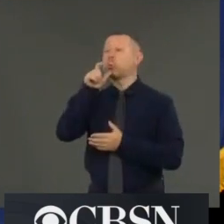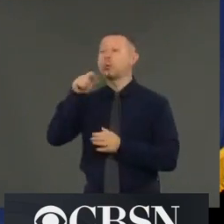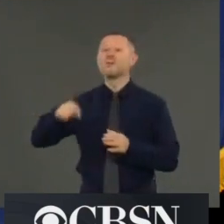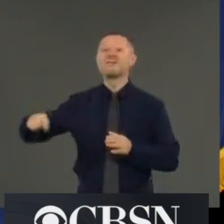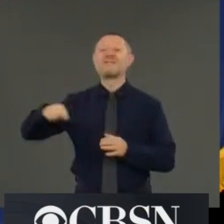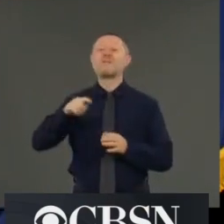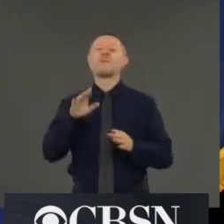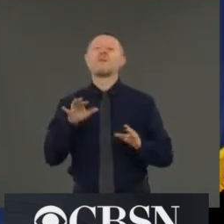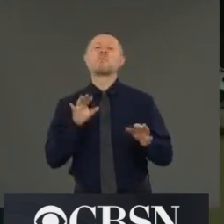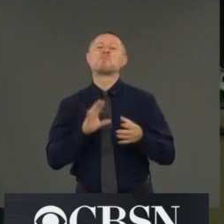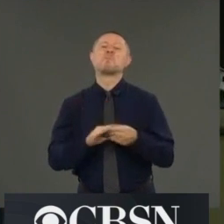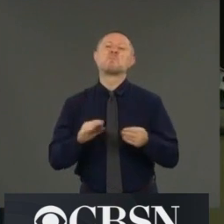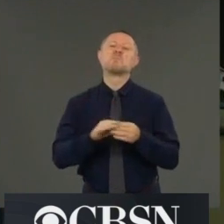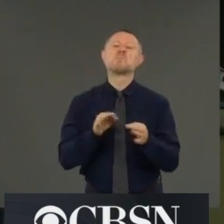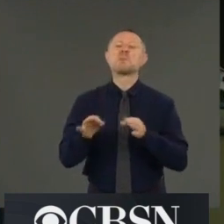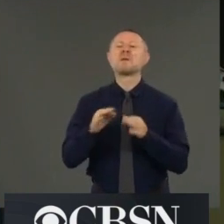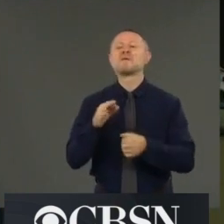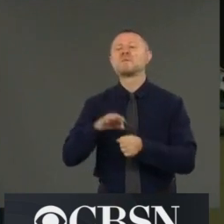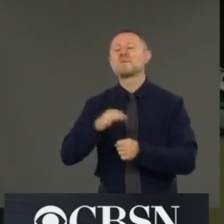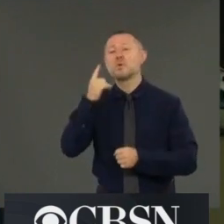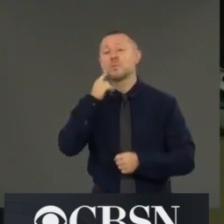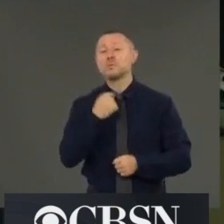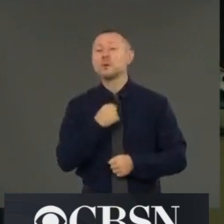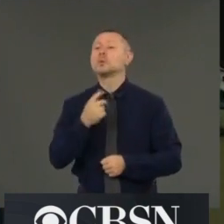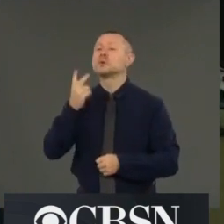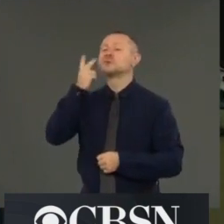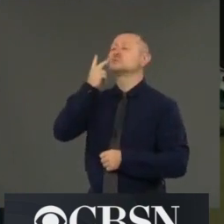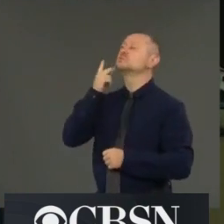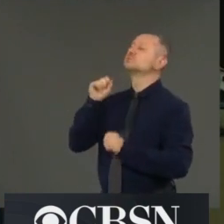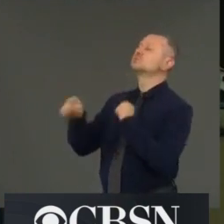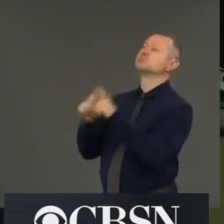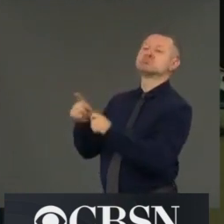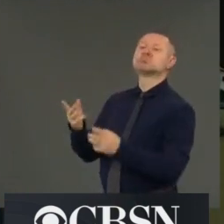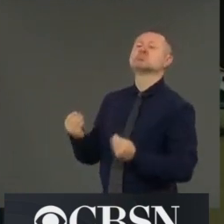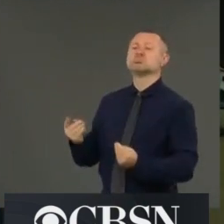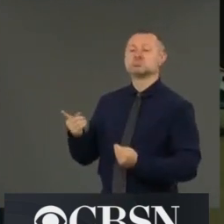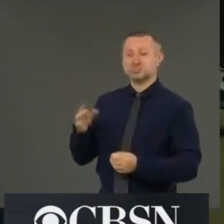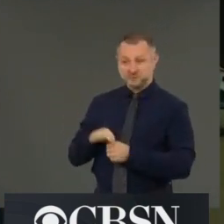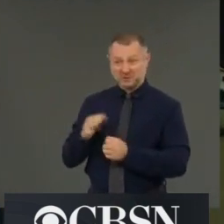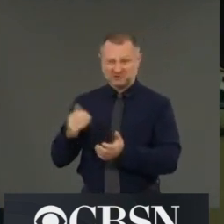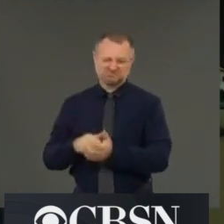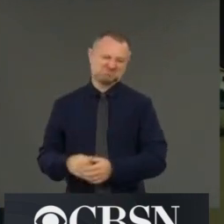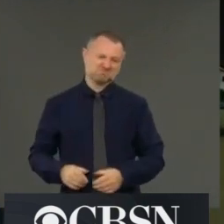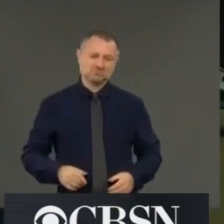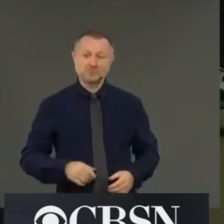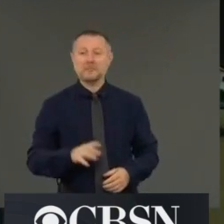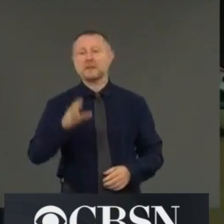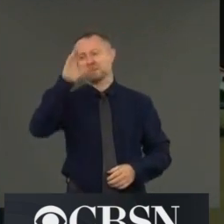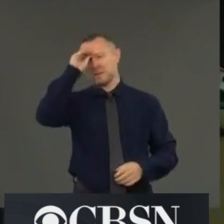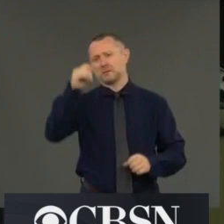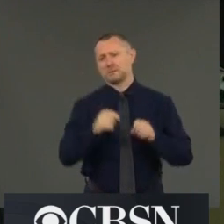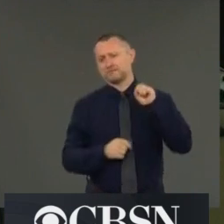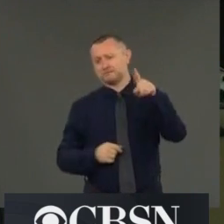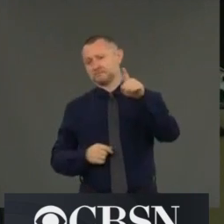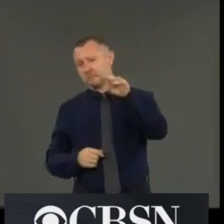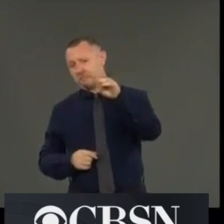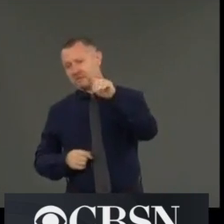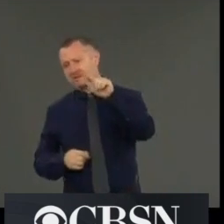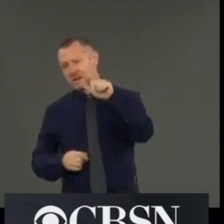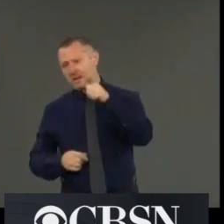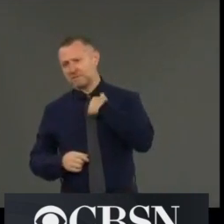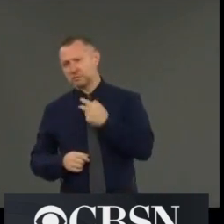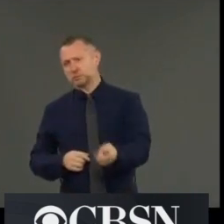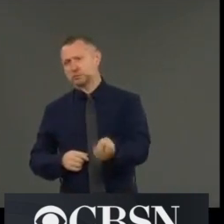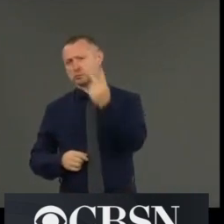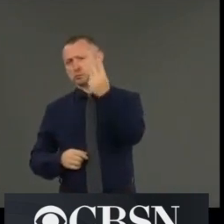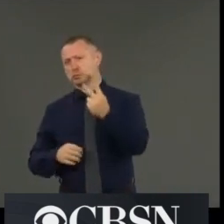their vote. Do you have a point, Janice? So, Alfonso, you know it. The MTA's got $2 billion of recurring savings we put in effect in the